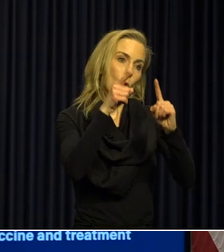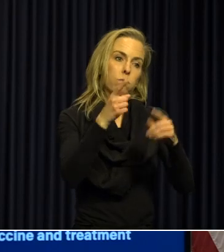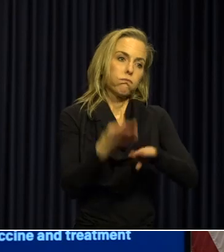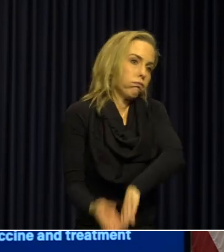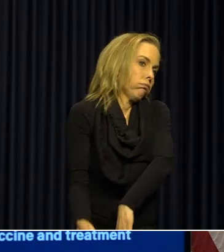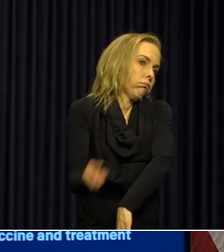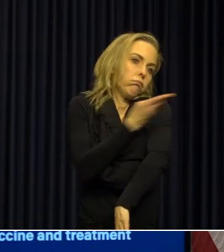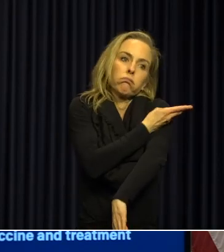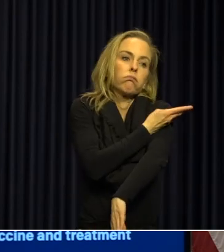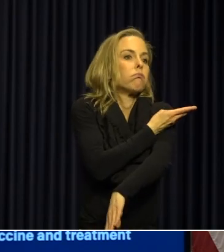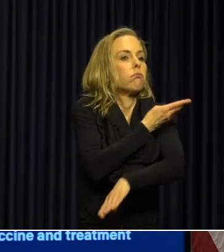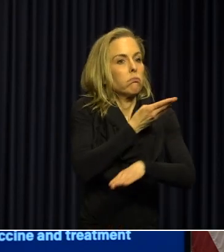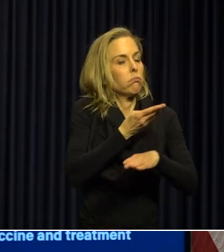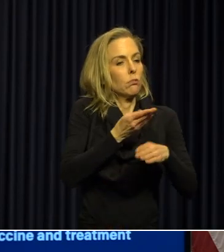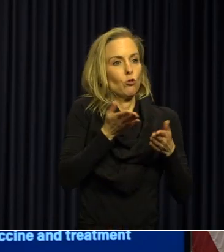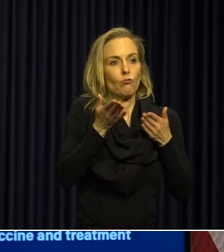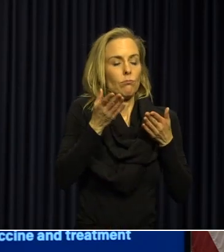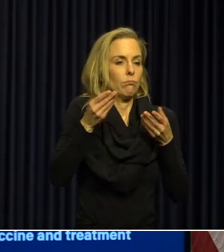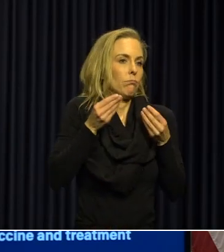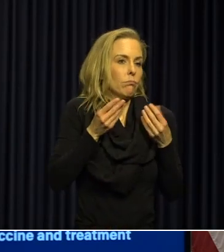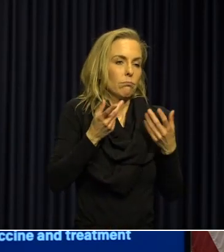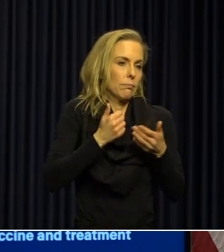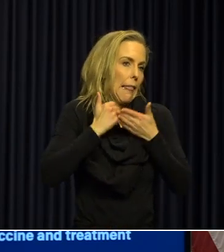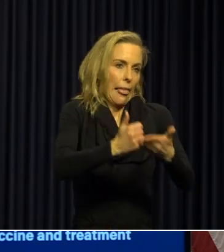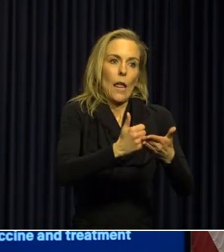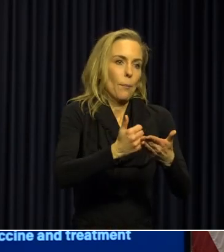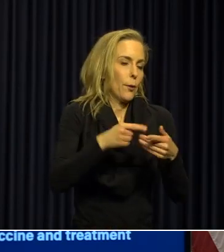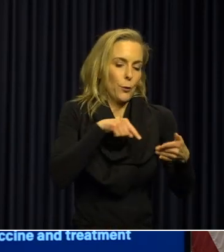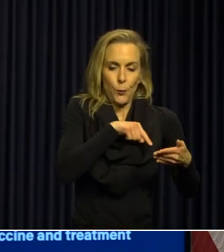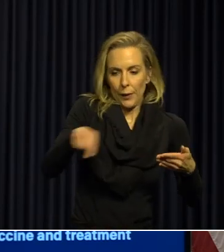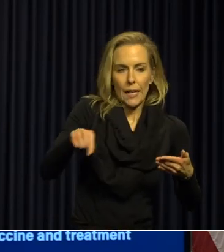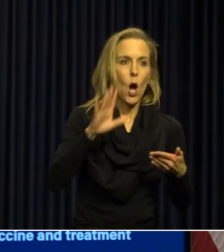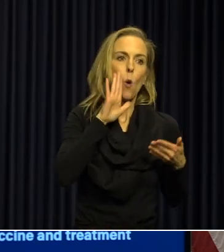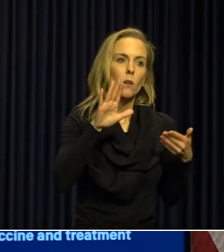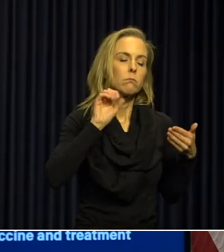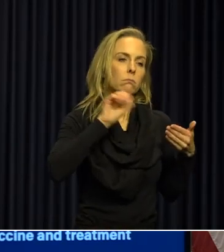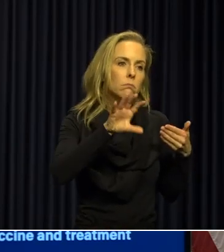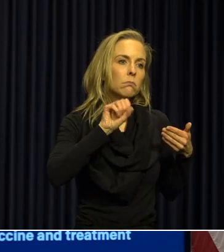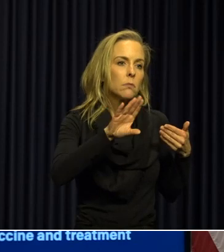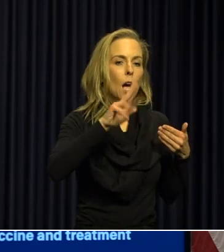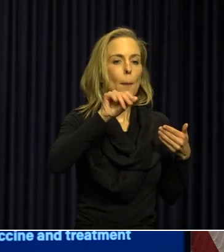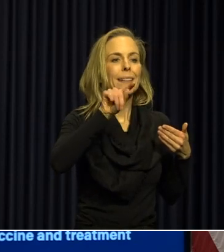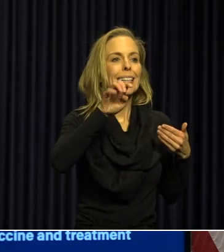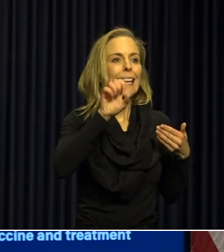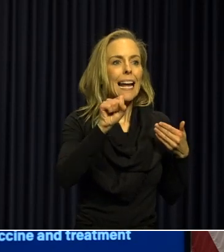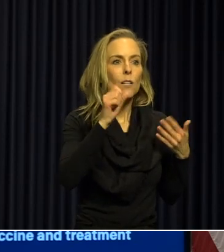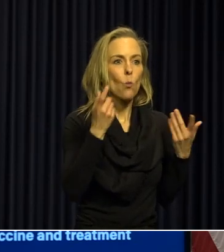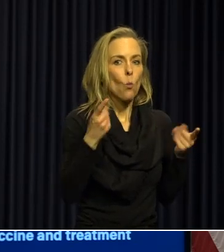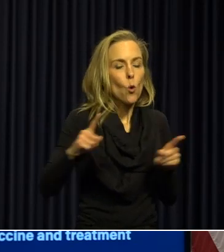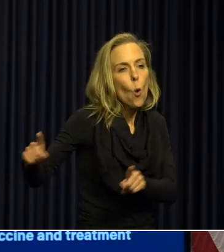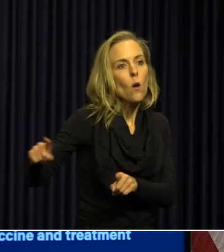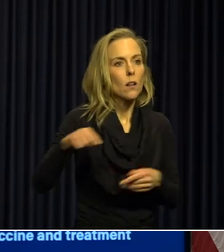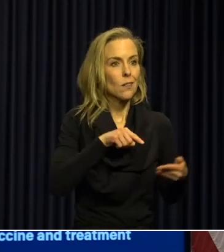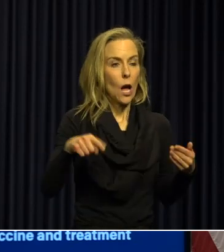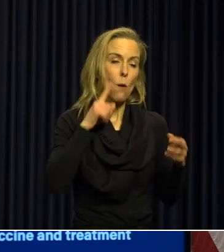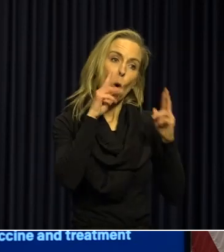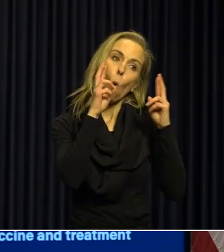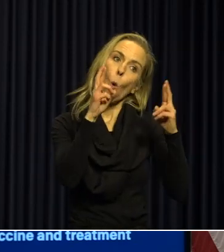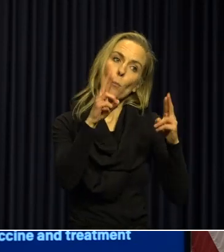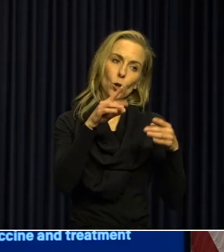because you deserve it. And we'll give you updates throughout the week about how that's going. My hope is it is early in the